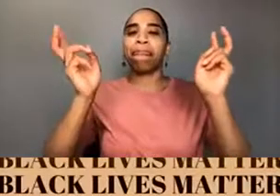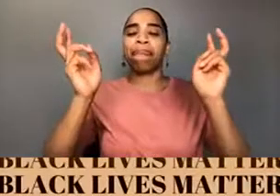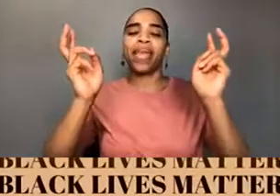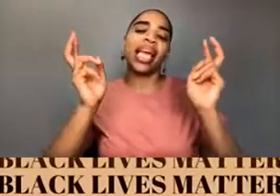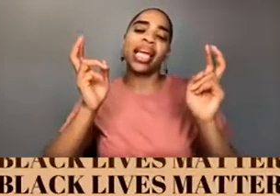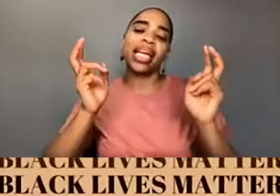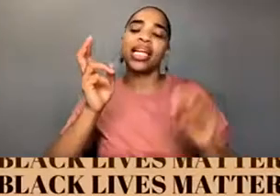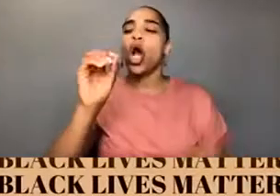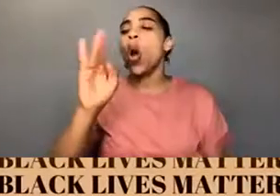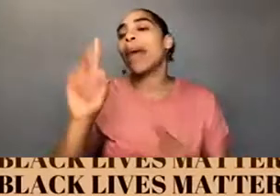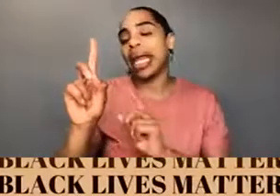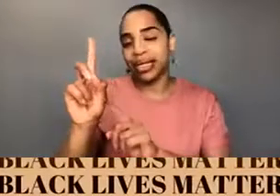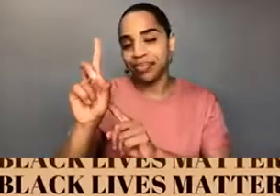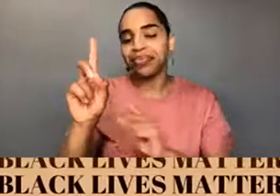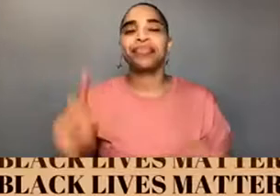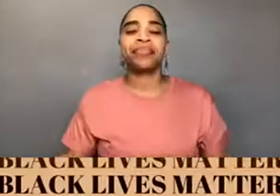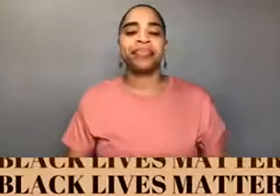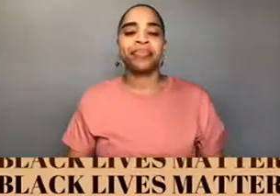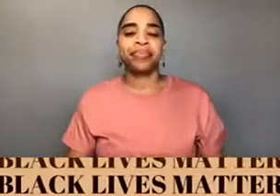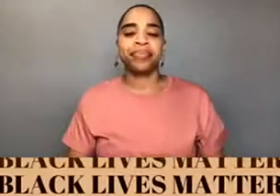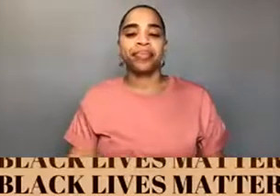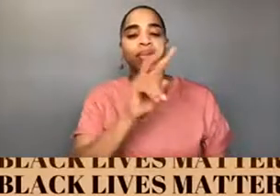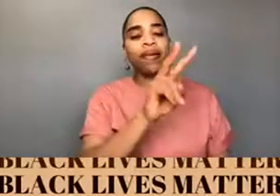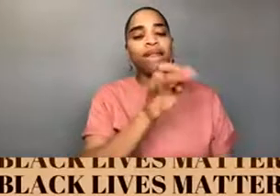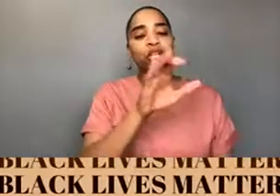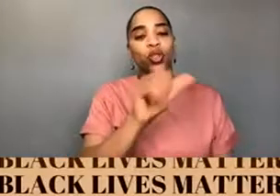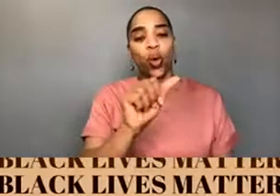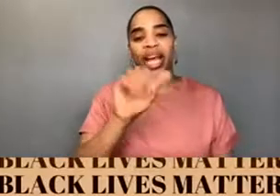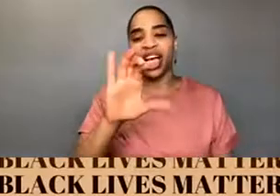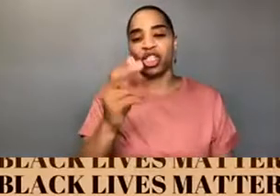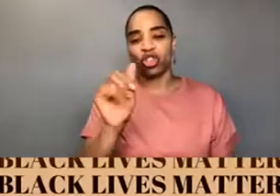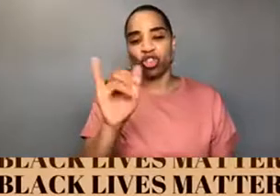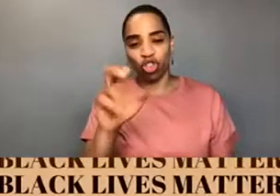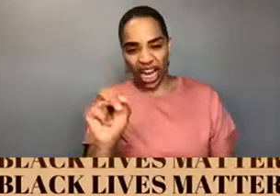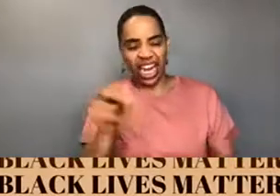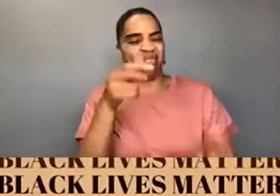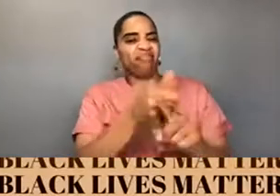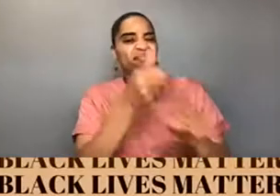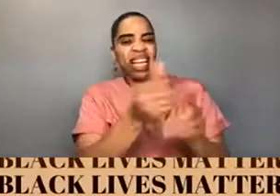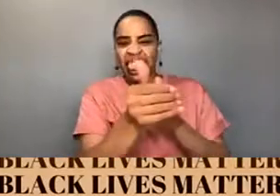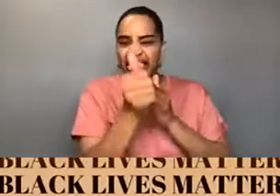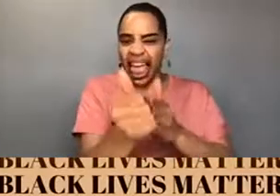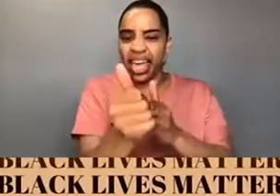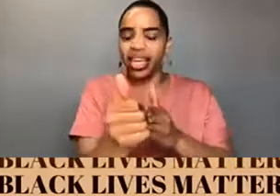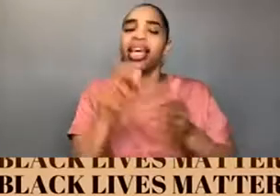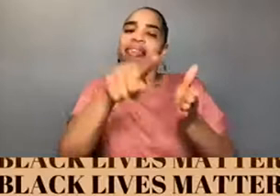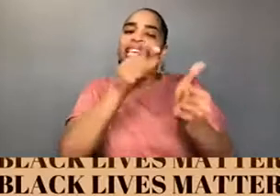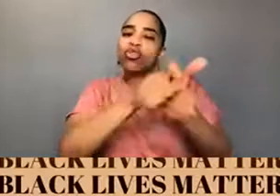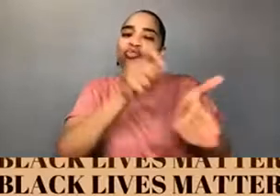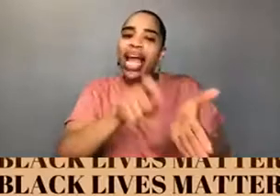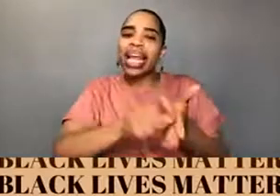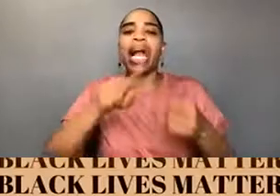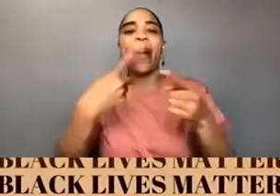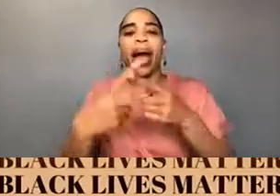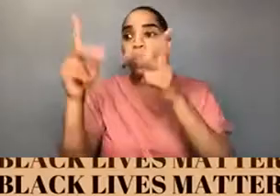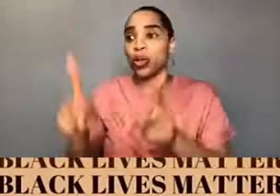as an obit, right? So Victoria Chang, she sort of pioneered this form where she writes obituaries, right?